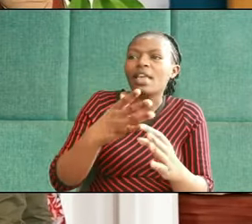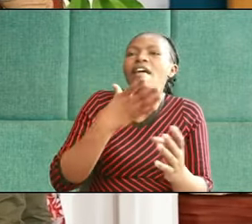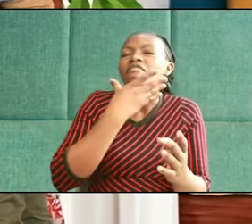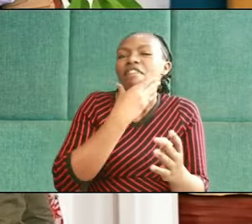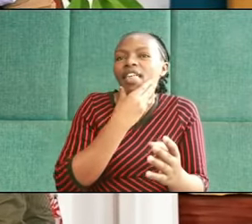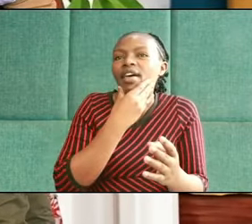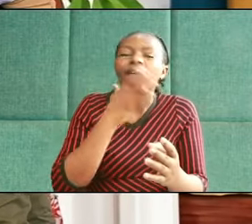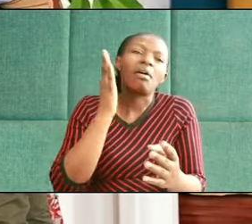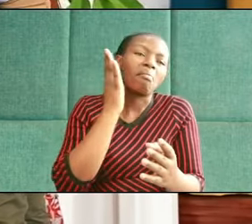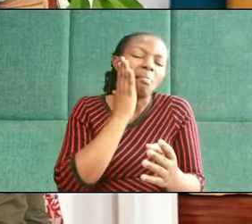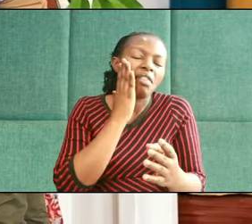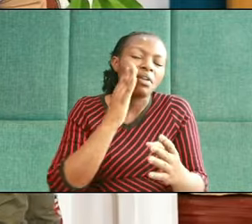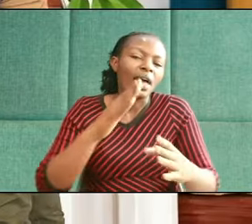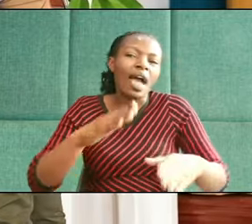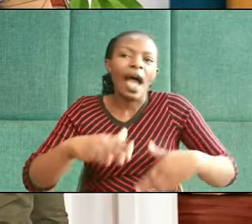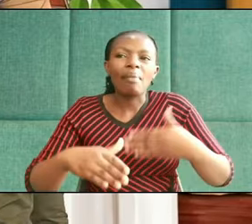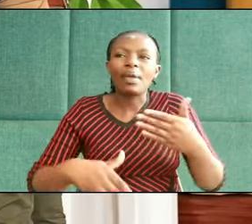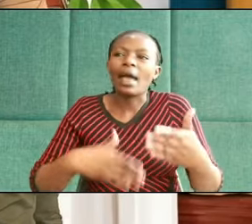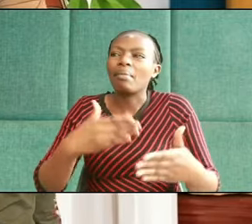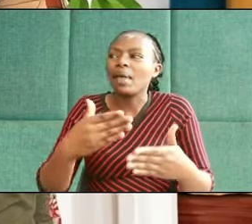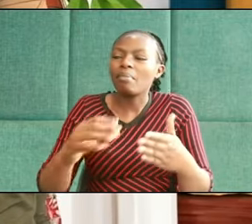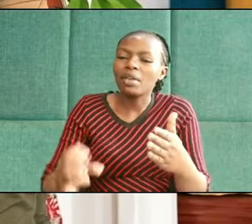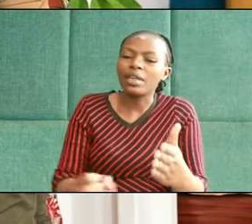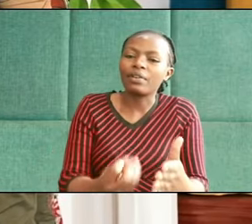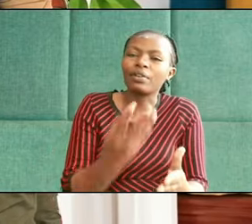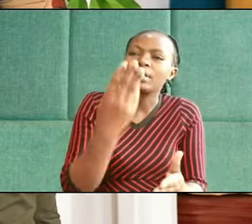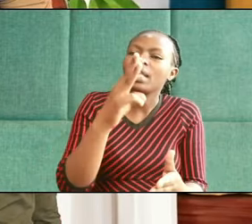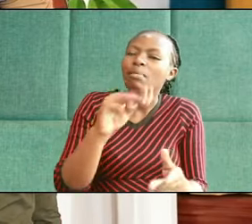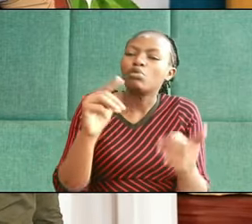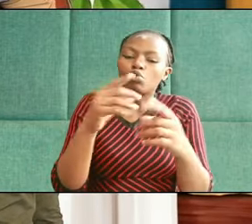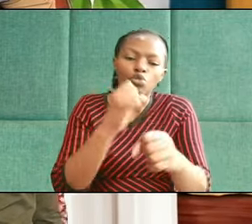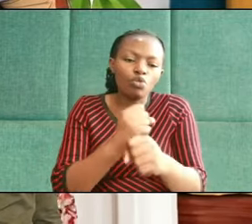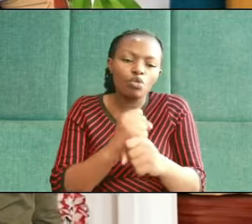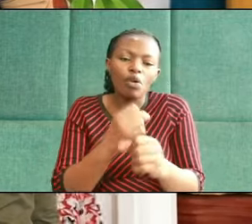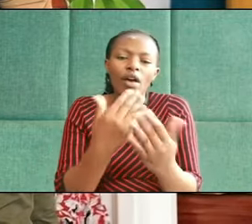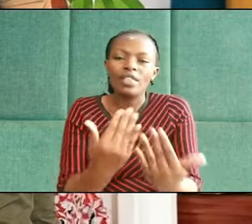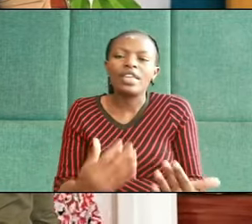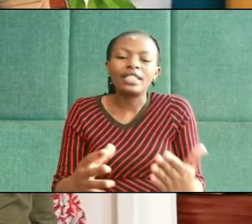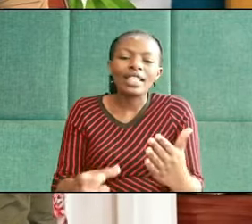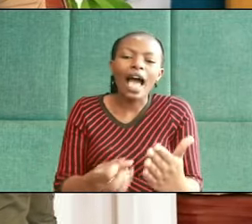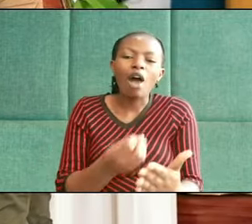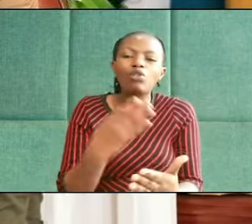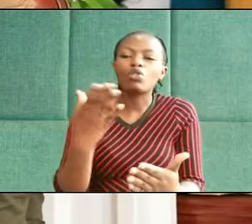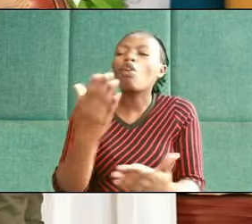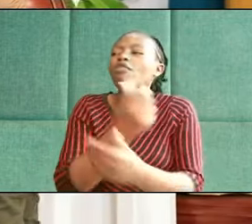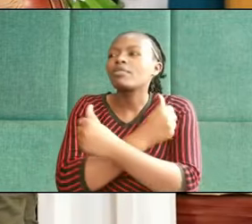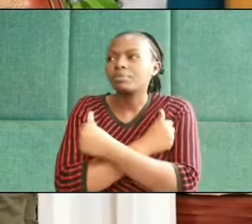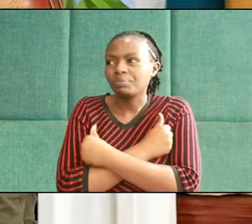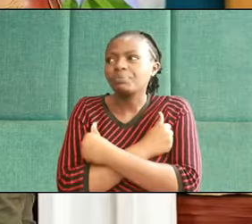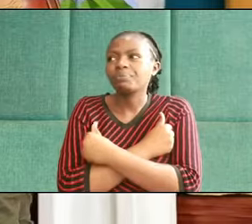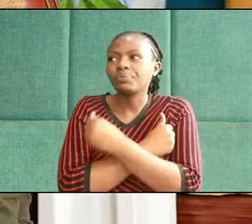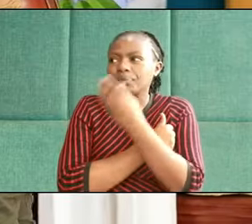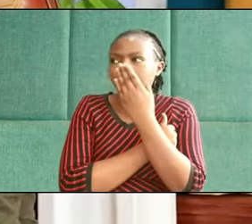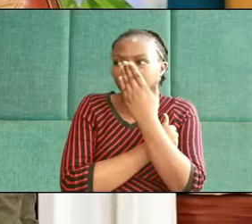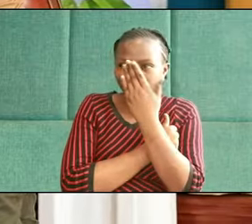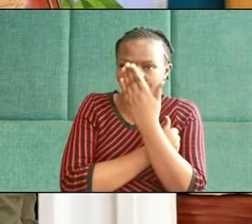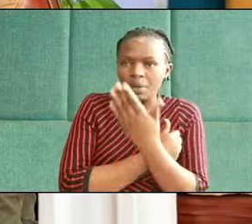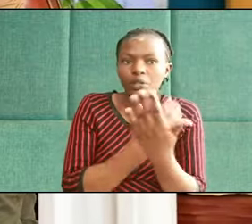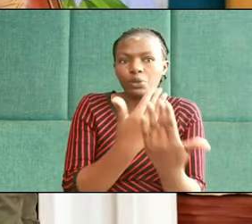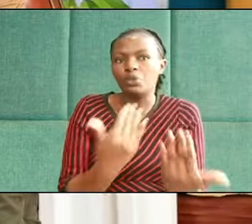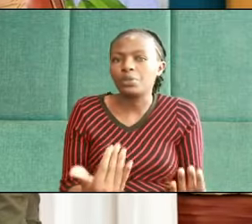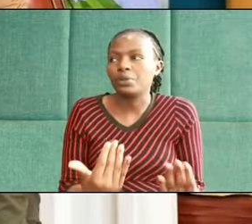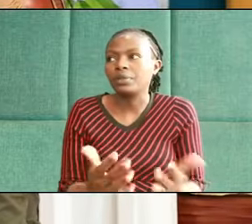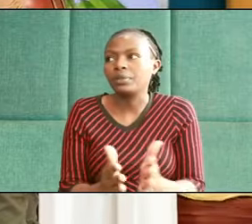to church, he raised them to do things out of love. Okay, well done. So,